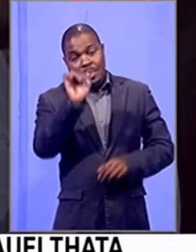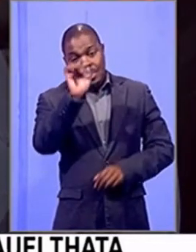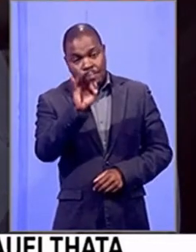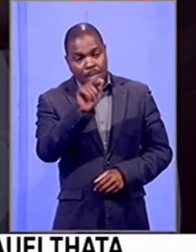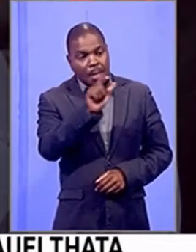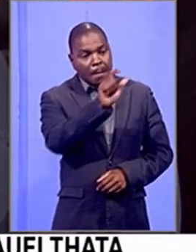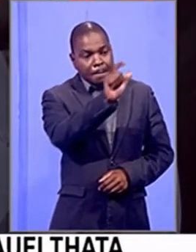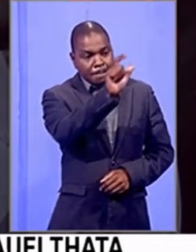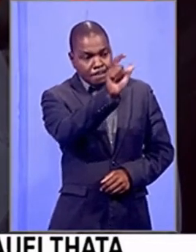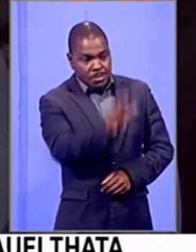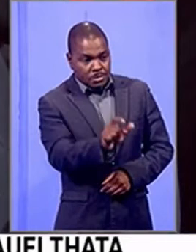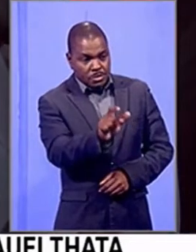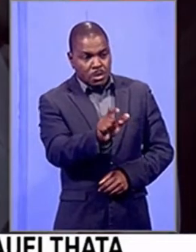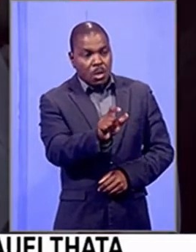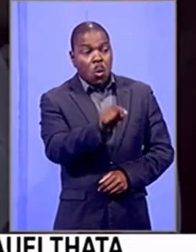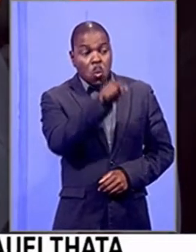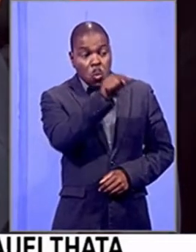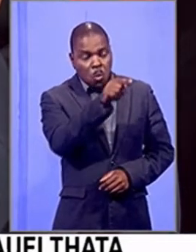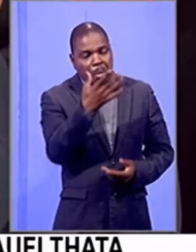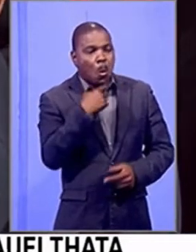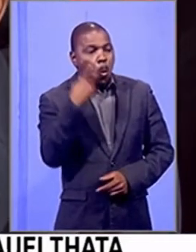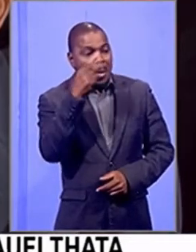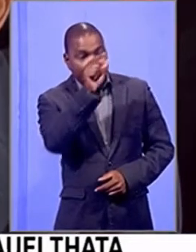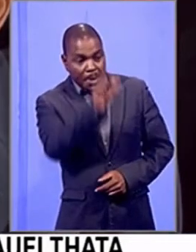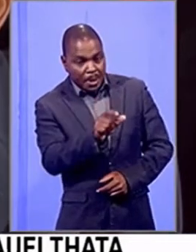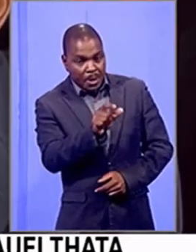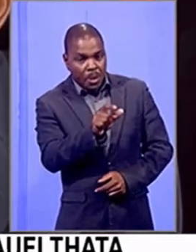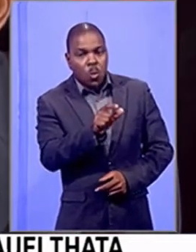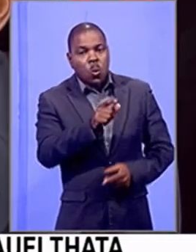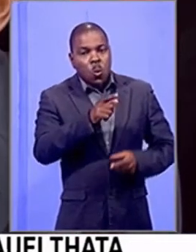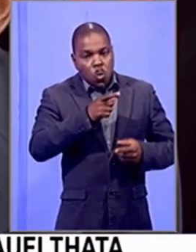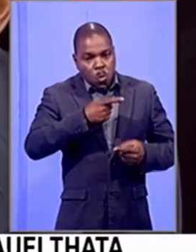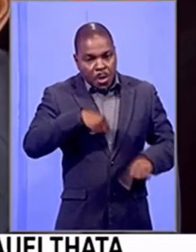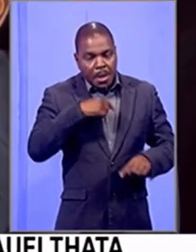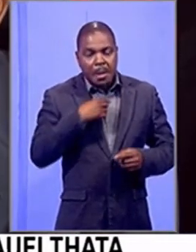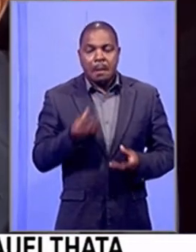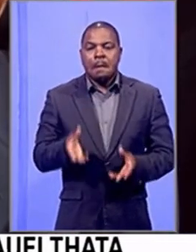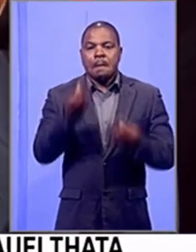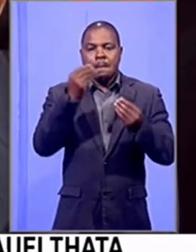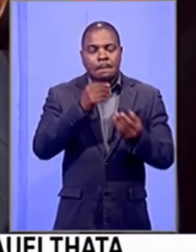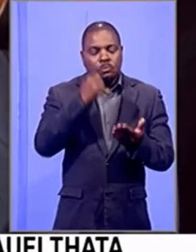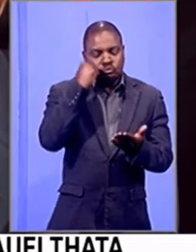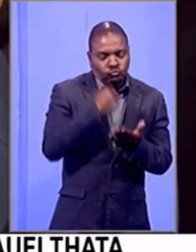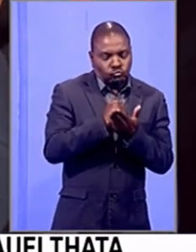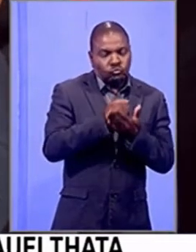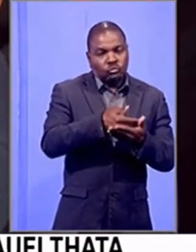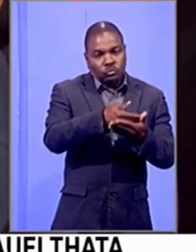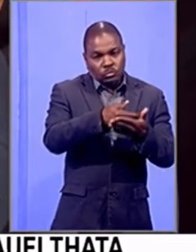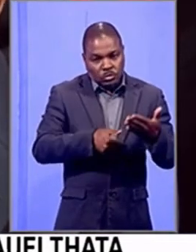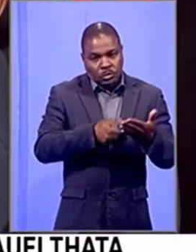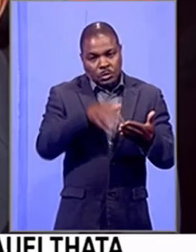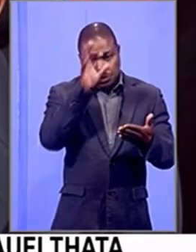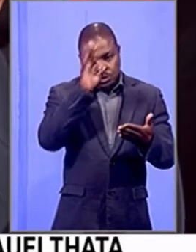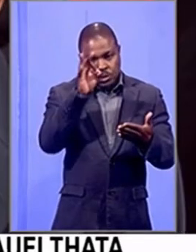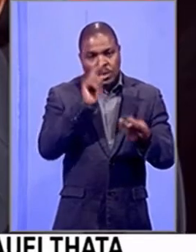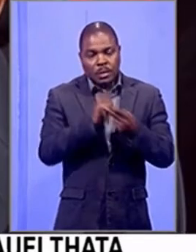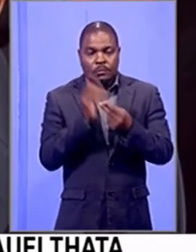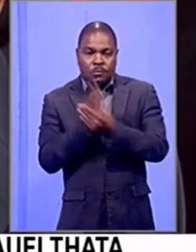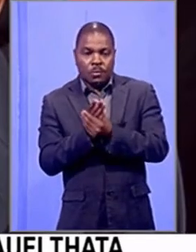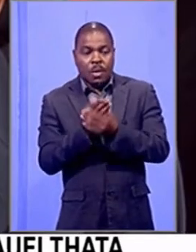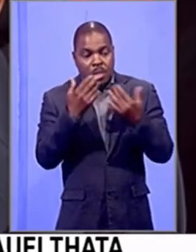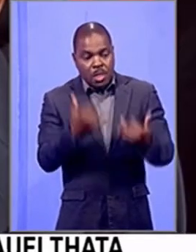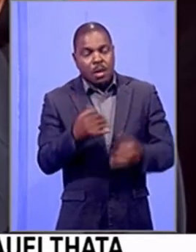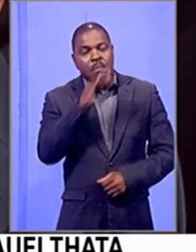is a witness, we will obtain an affidavit and file in the docket. So I will not